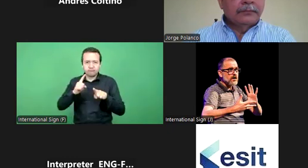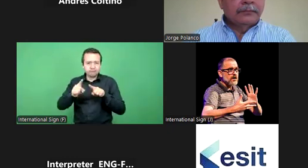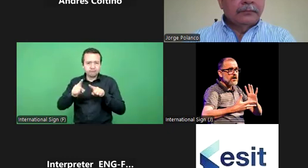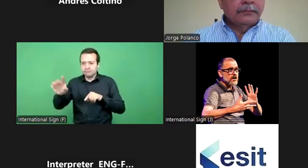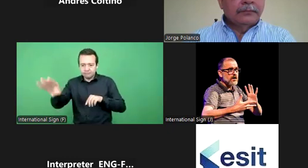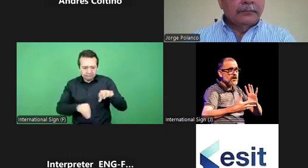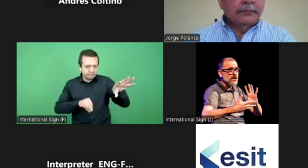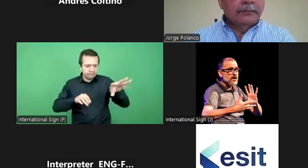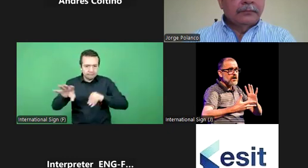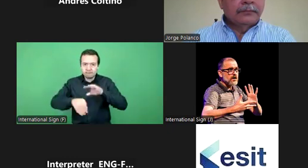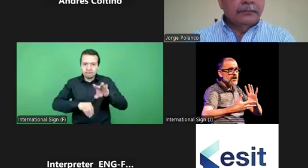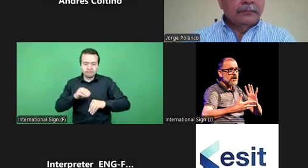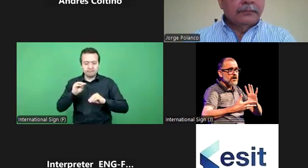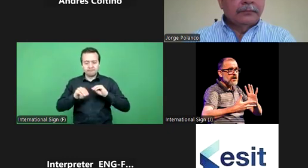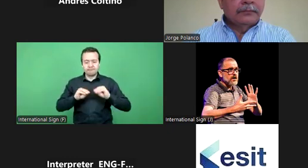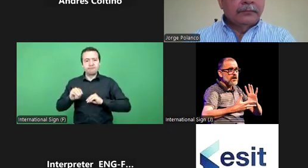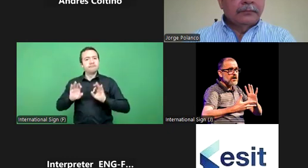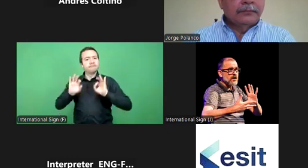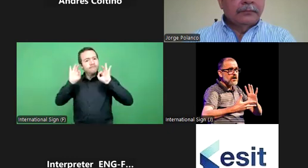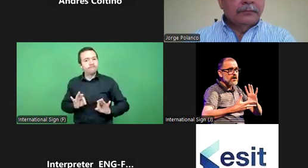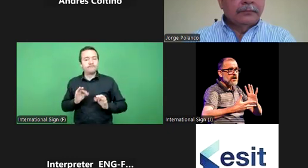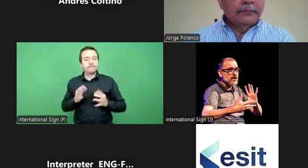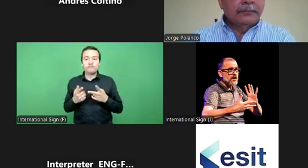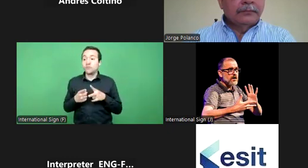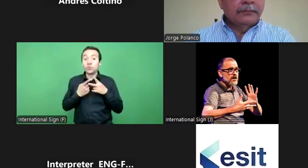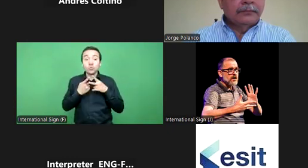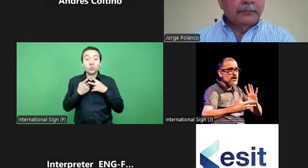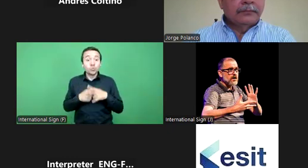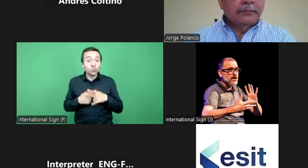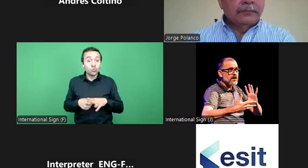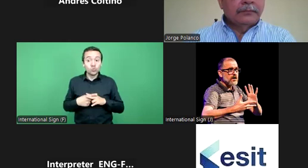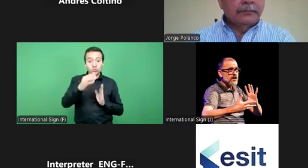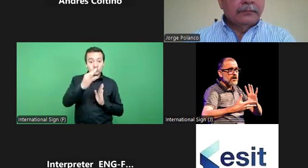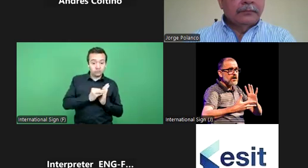would define the information that we would need to make those decisions.